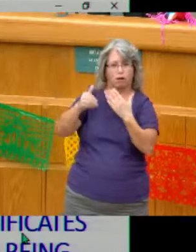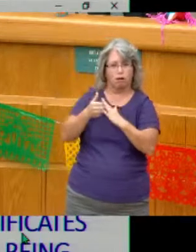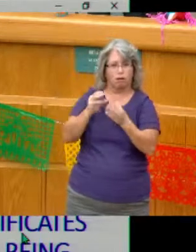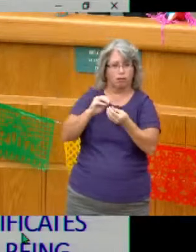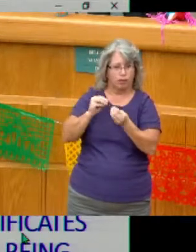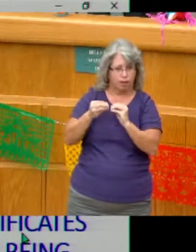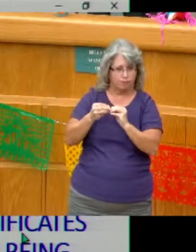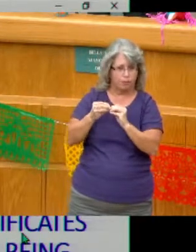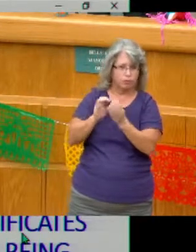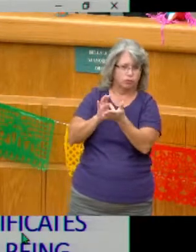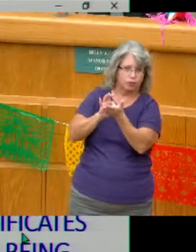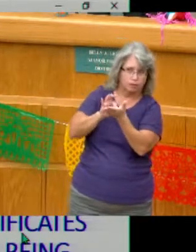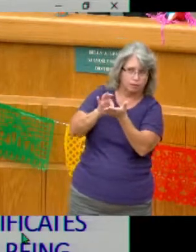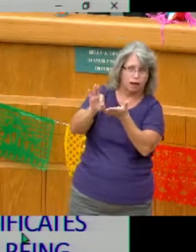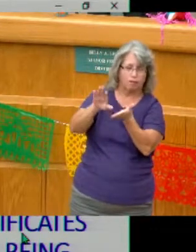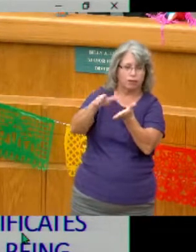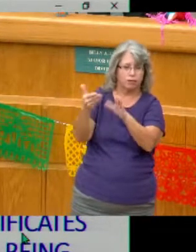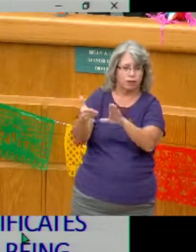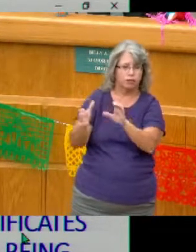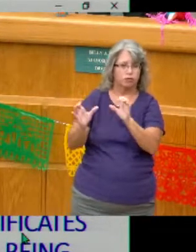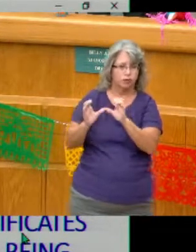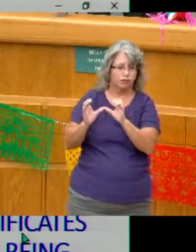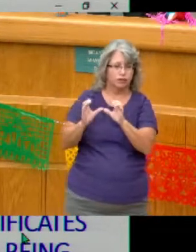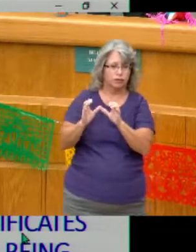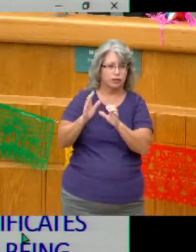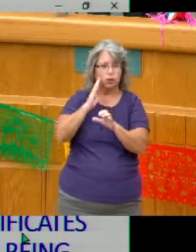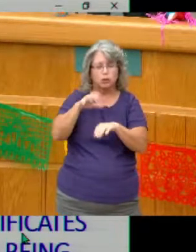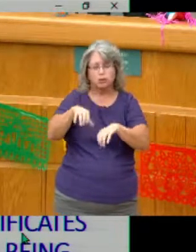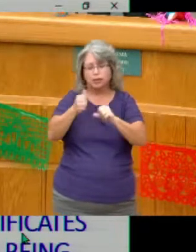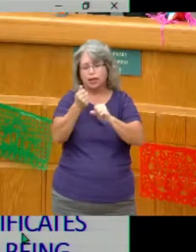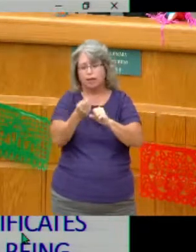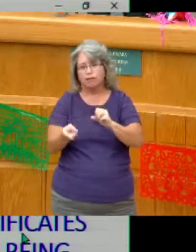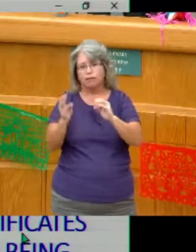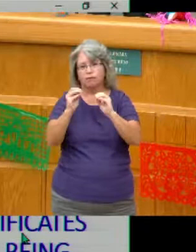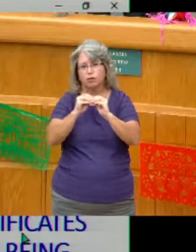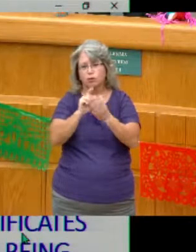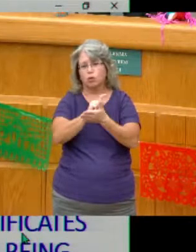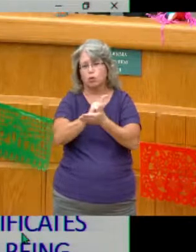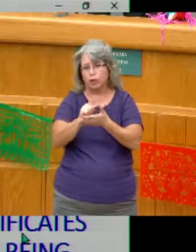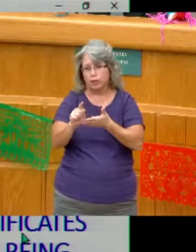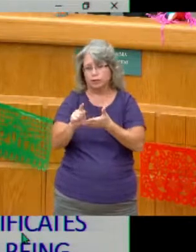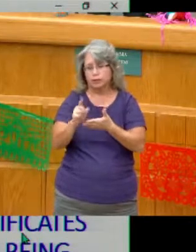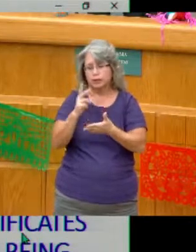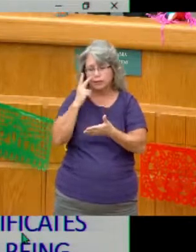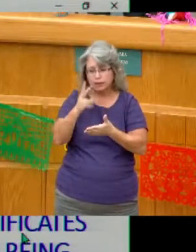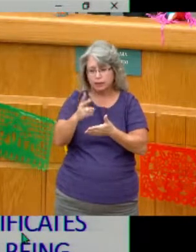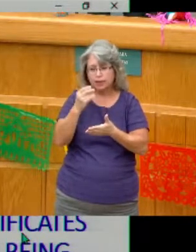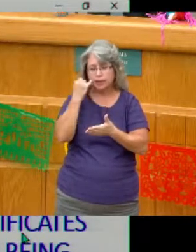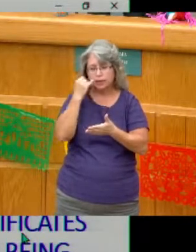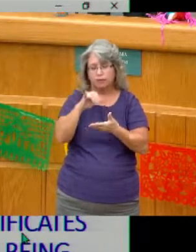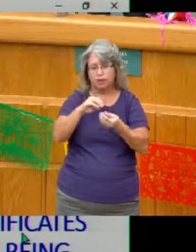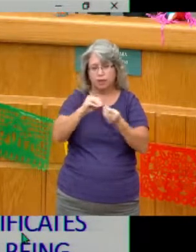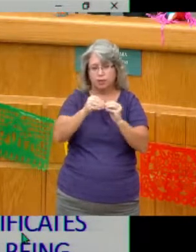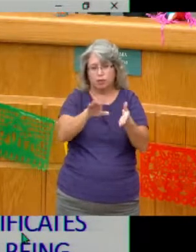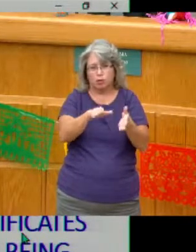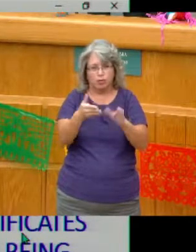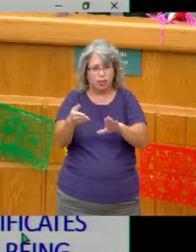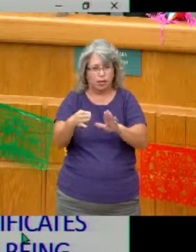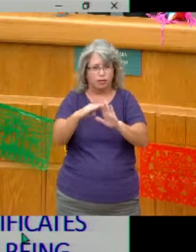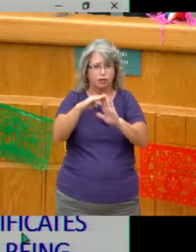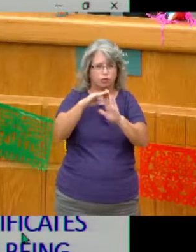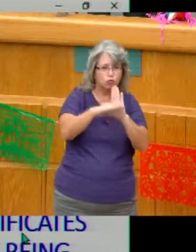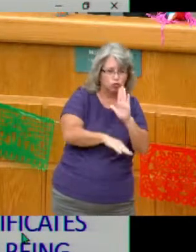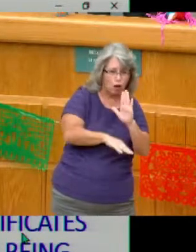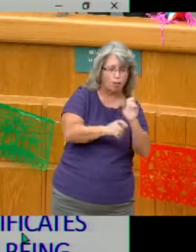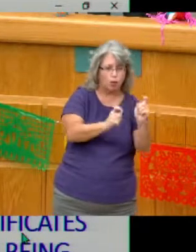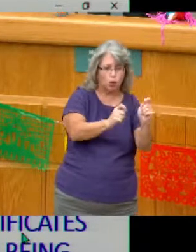take a few more weeks for us to figure out if the fatalities actually dropped off more quickly than we thought they would, or if they went up and came